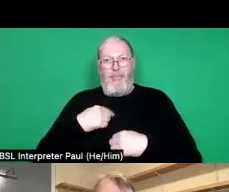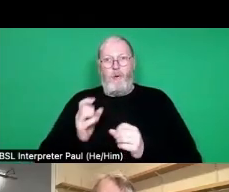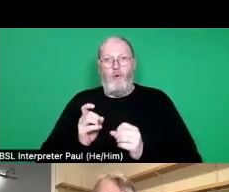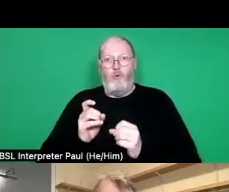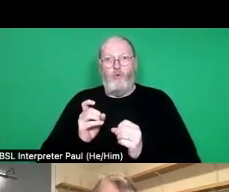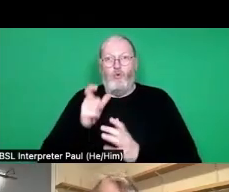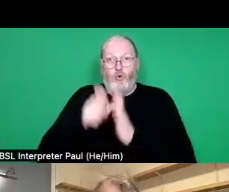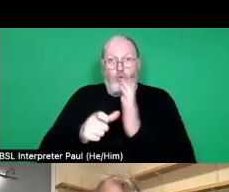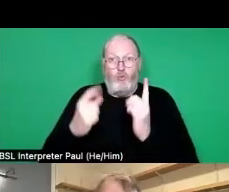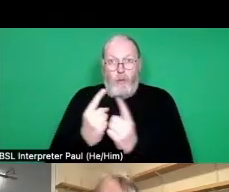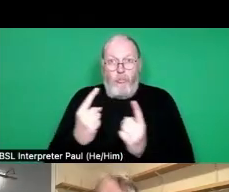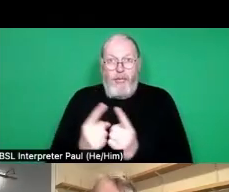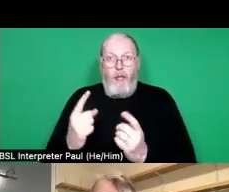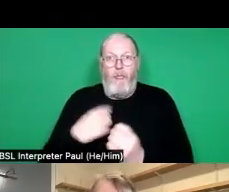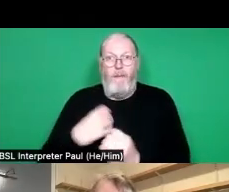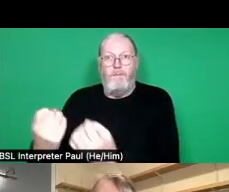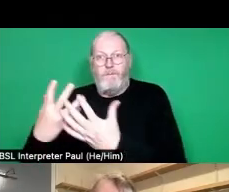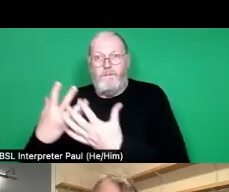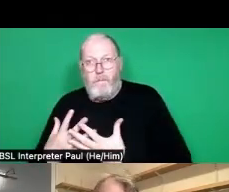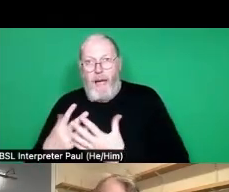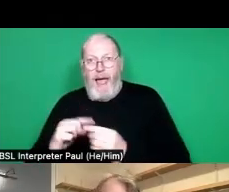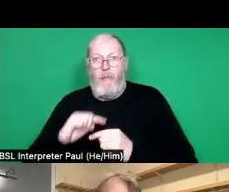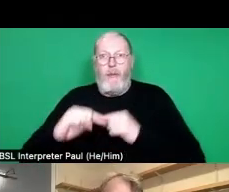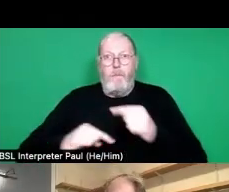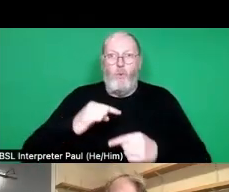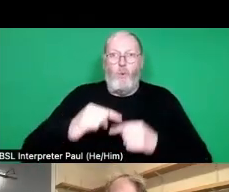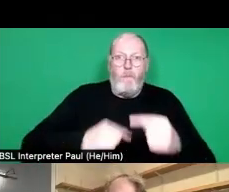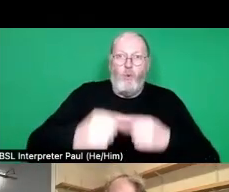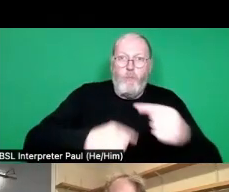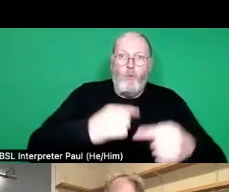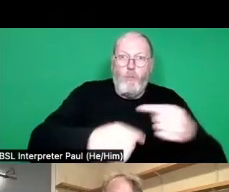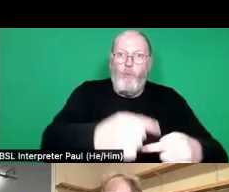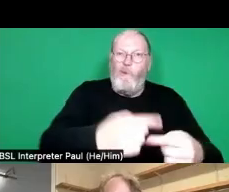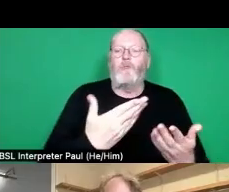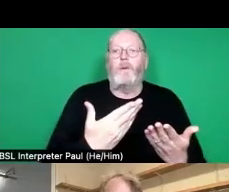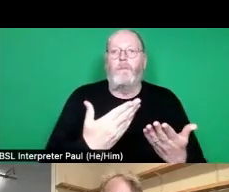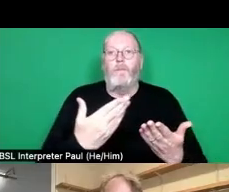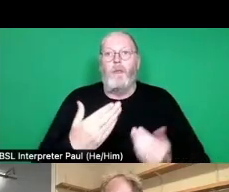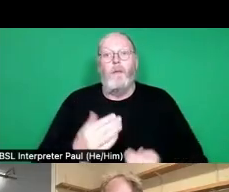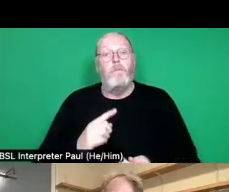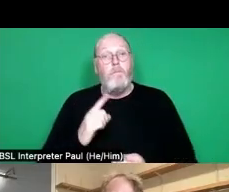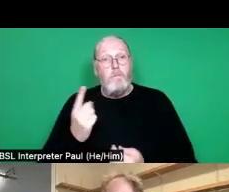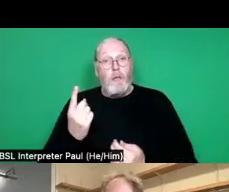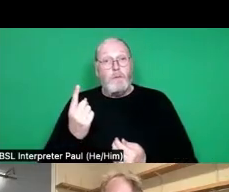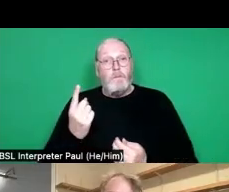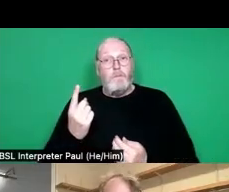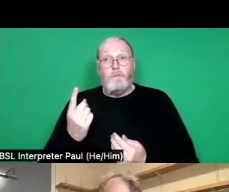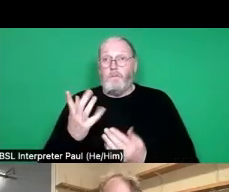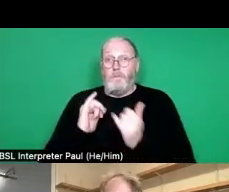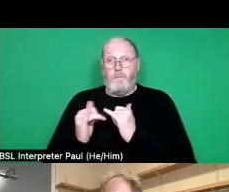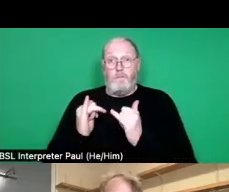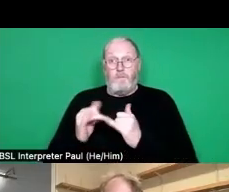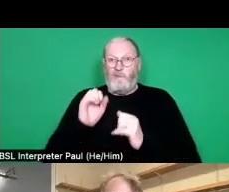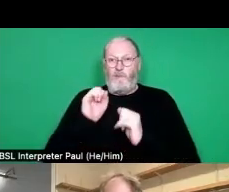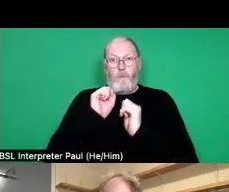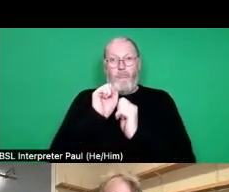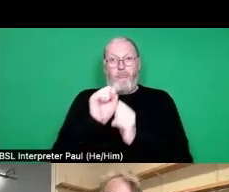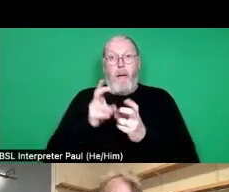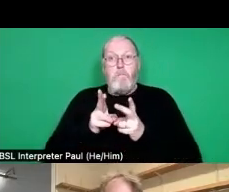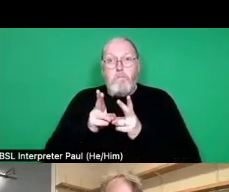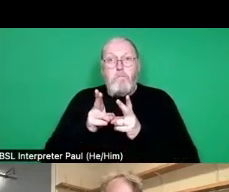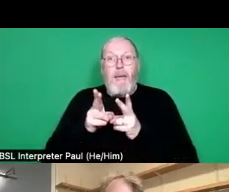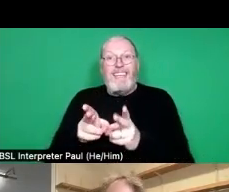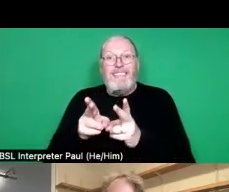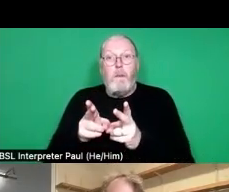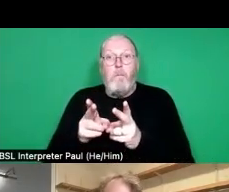and the phrase Norbert Wiener used, there's also the possibility that such a mechanism becomes an extremely controlling and dead